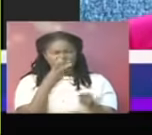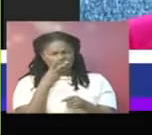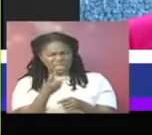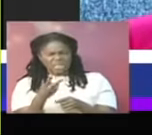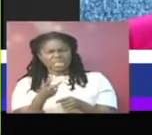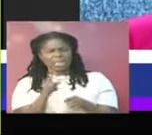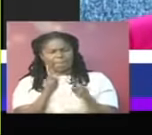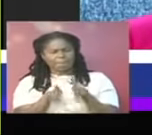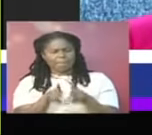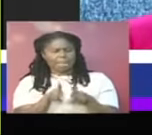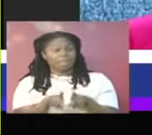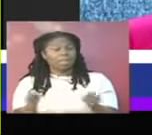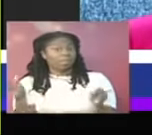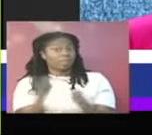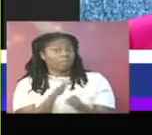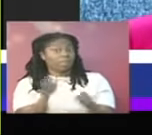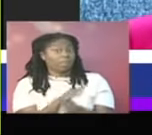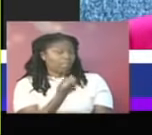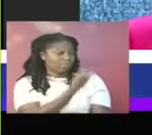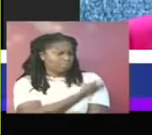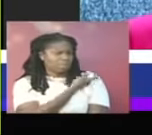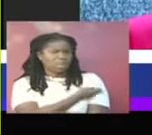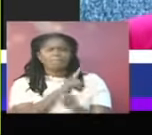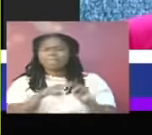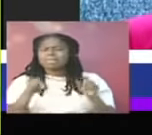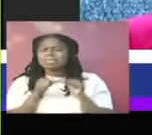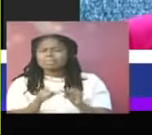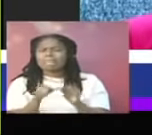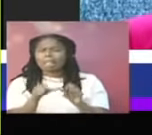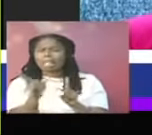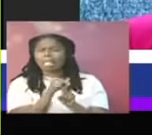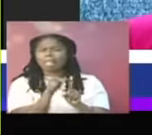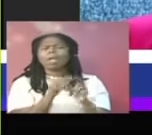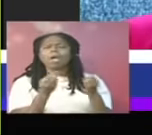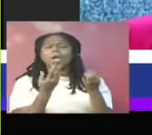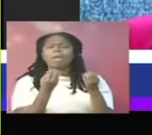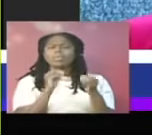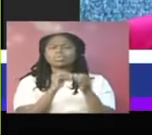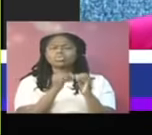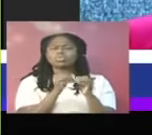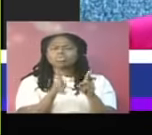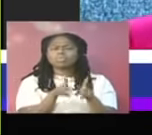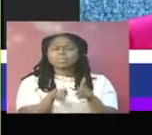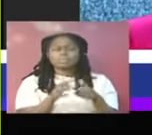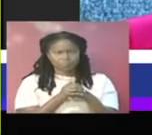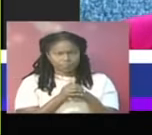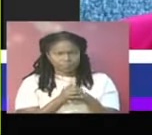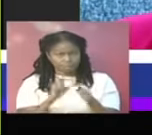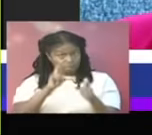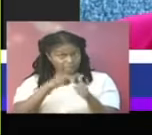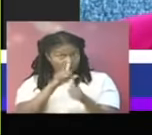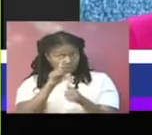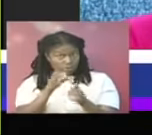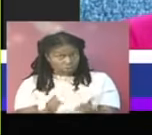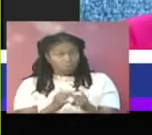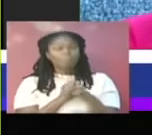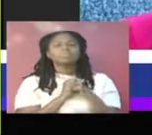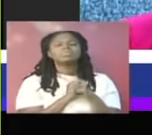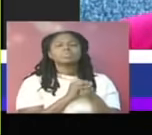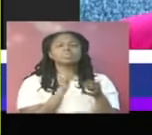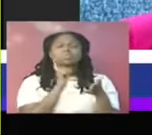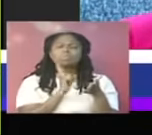necessarily hospitalizations, but infections in general. And what behaviors, this is my second question, what